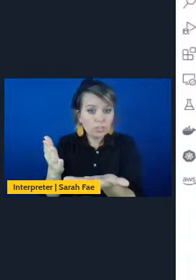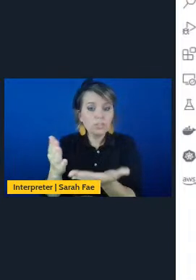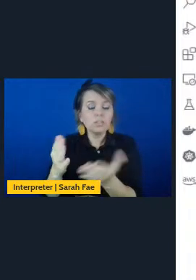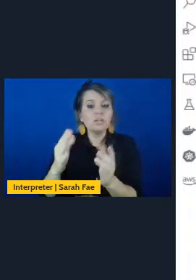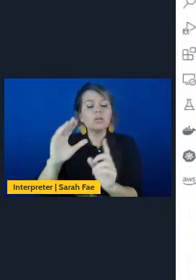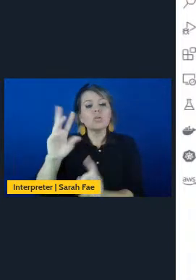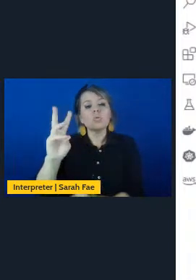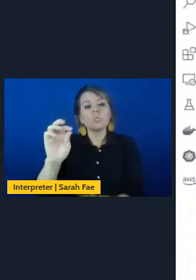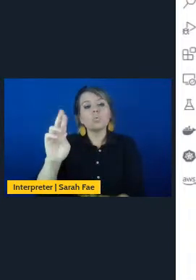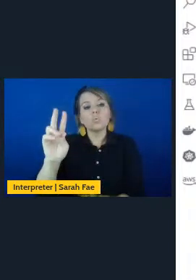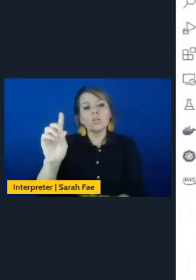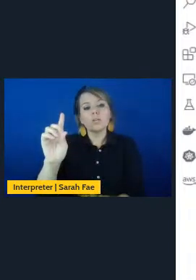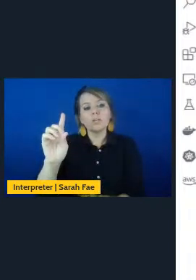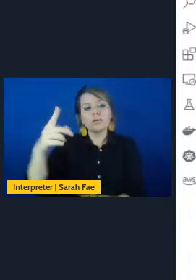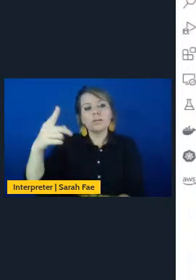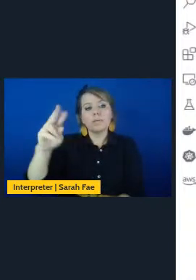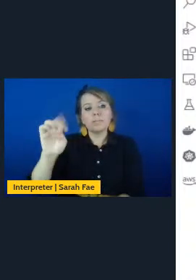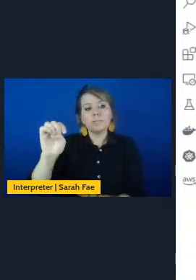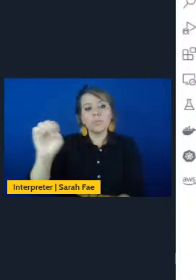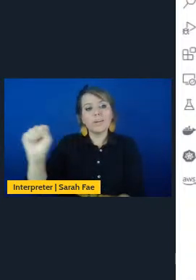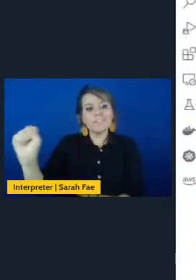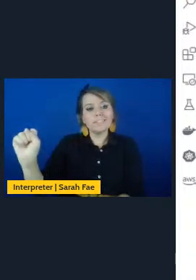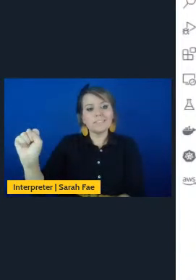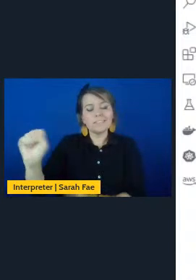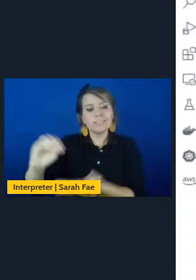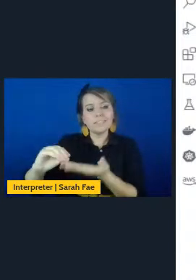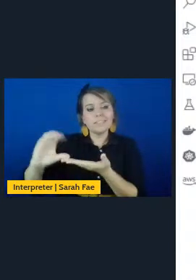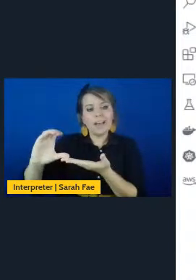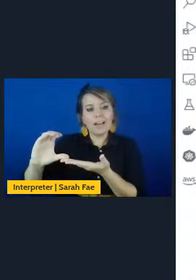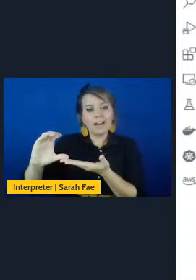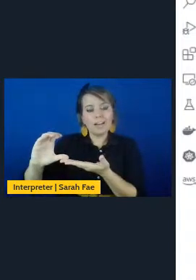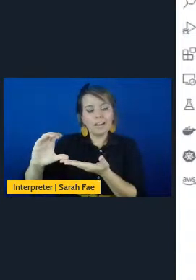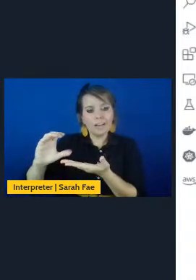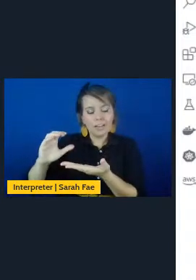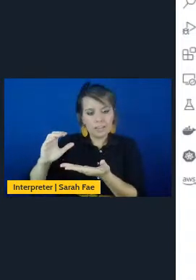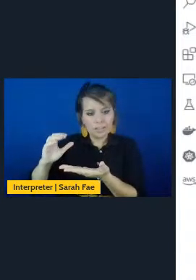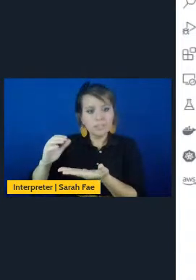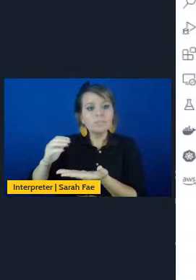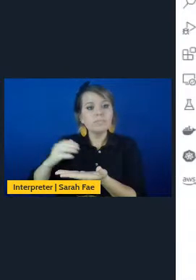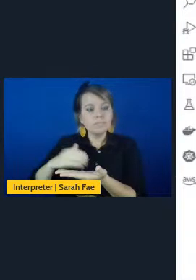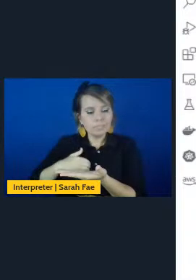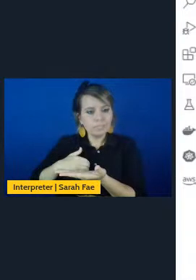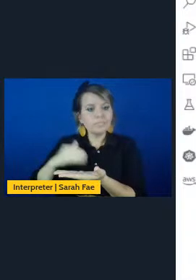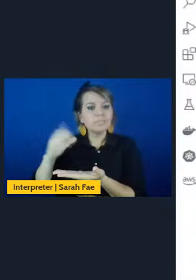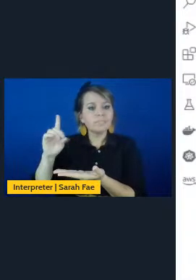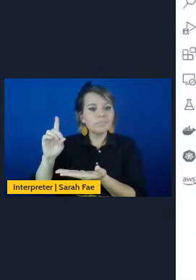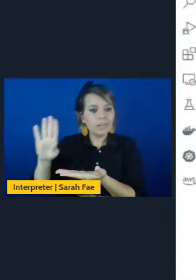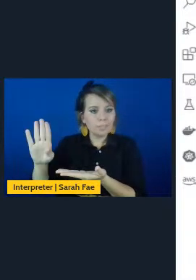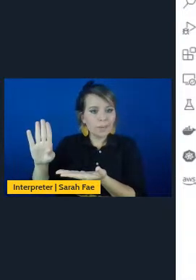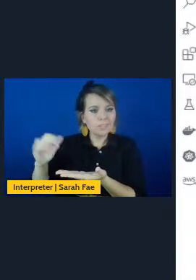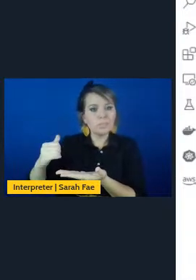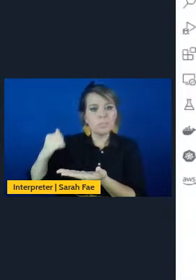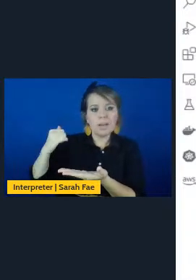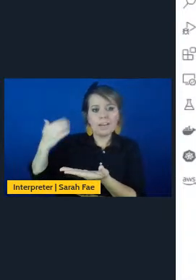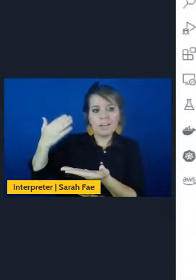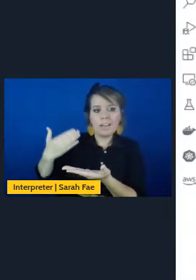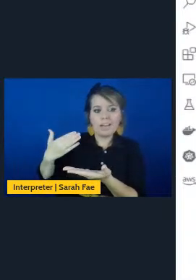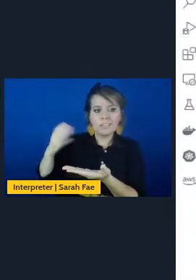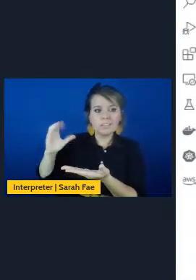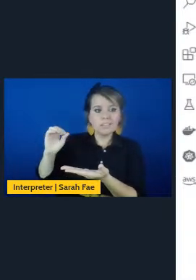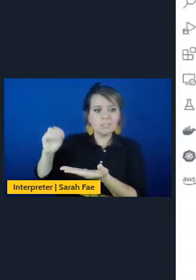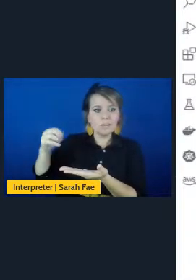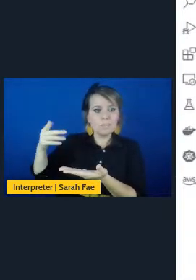WordPress stack. It has a MySQL database and a backend component, and each of